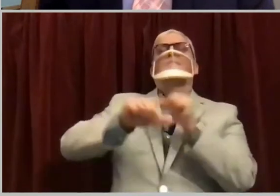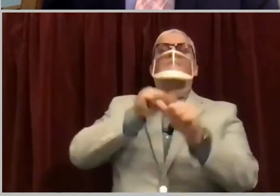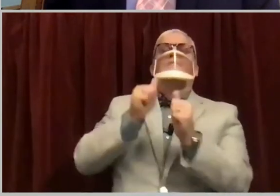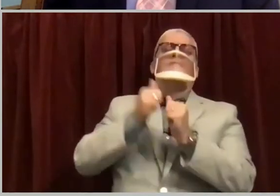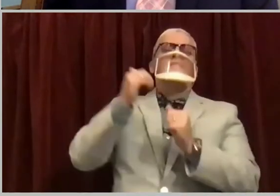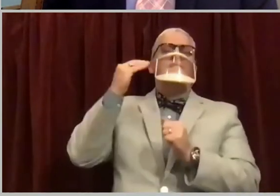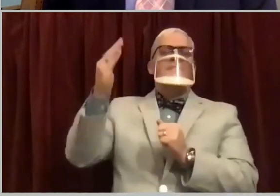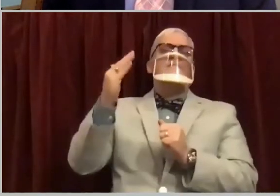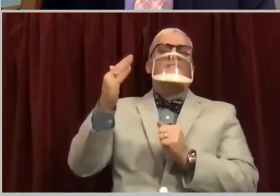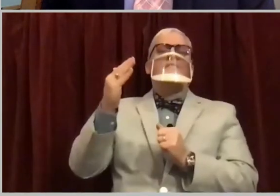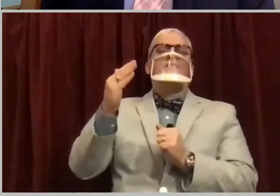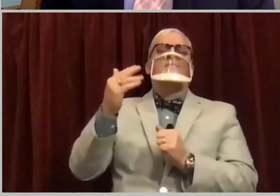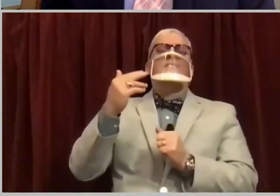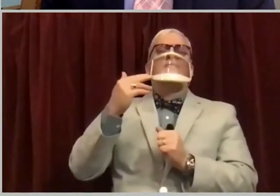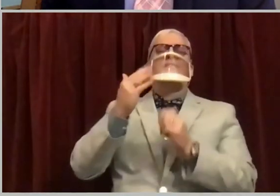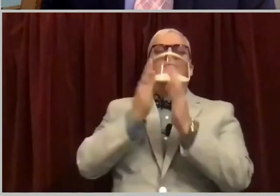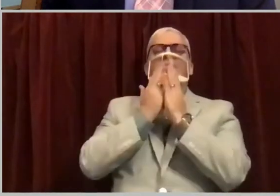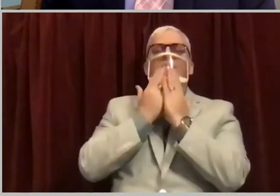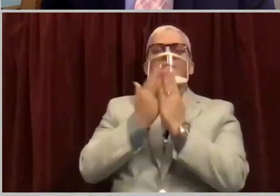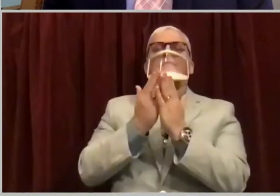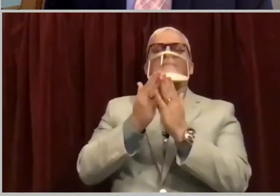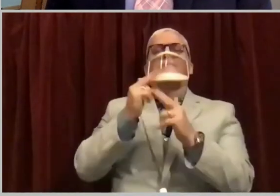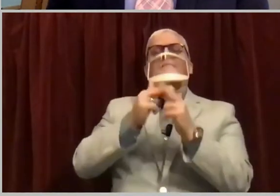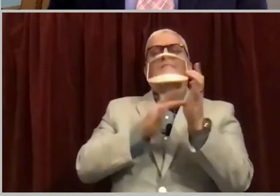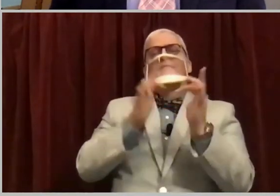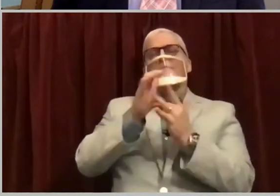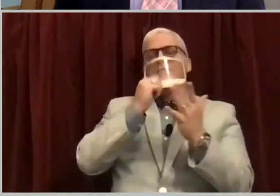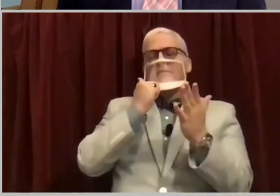pray in this in Jesus' name. Amen.